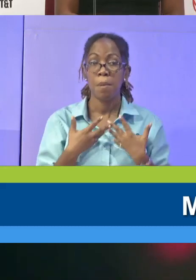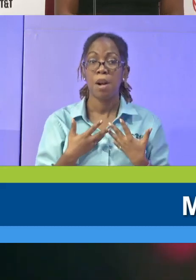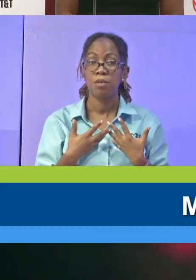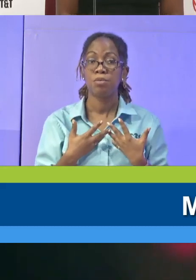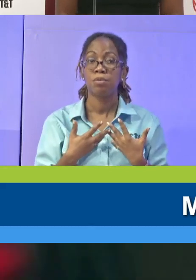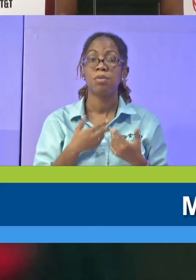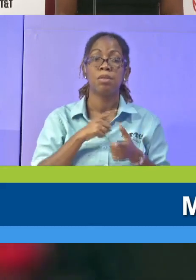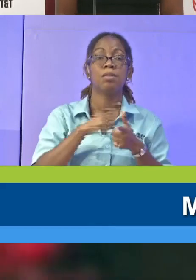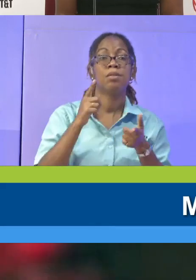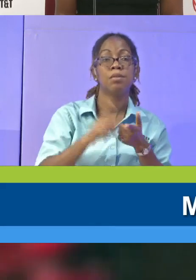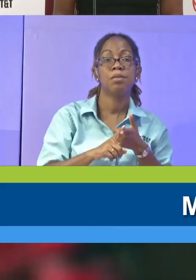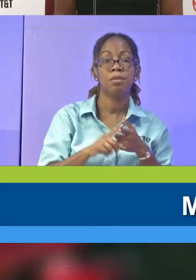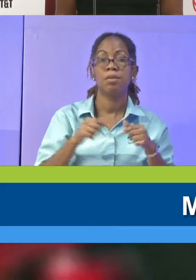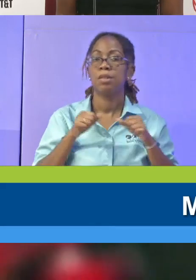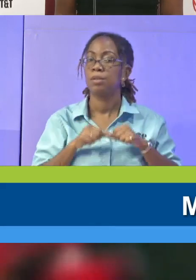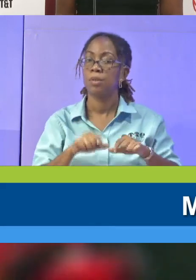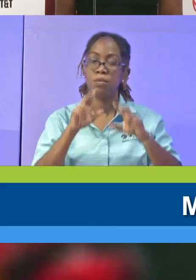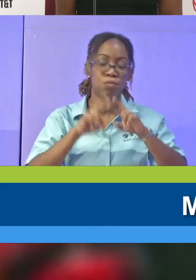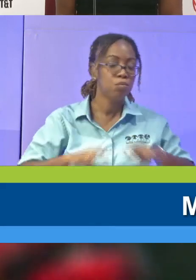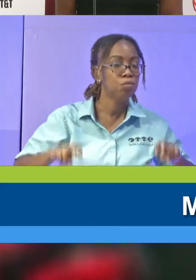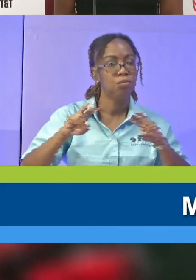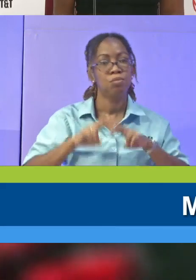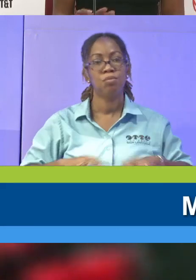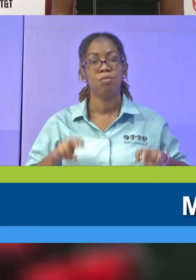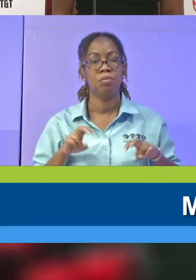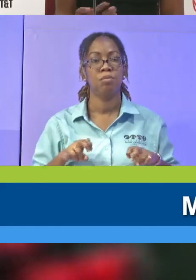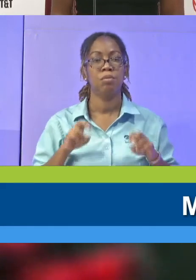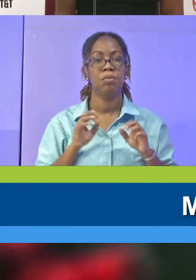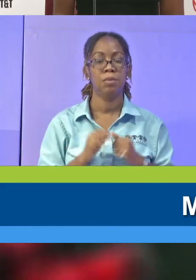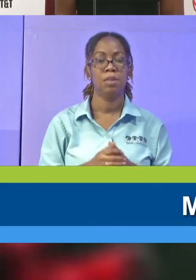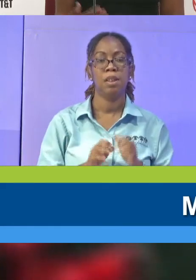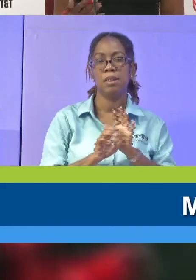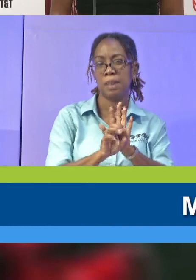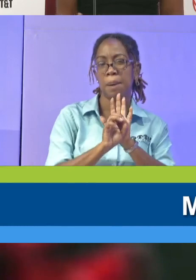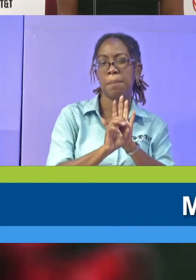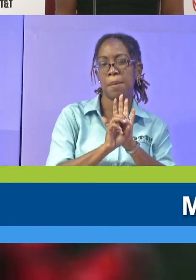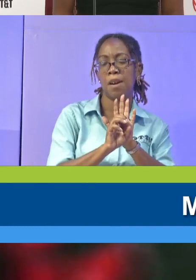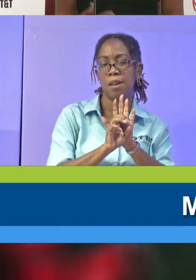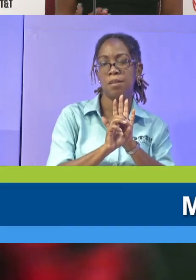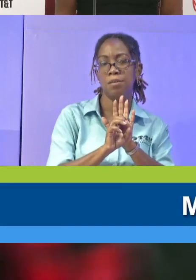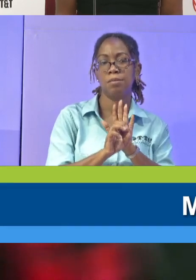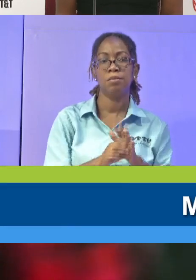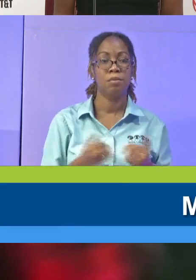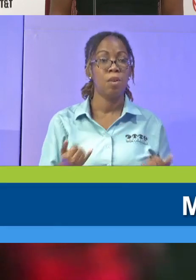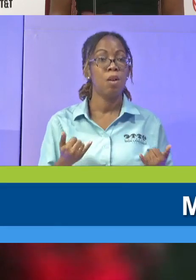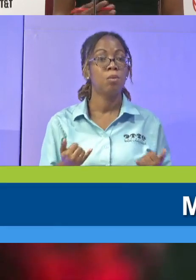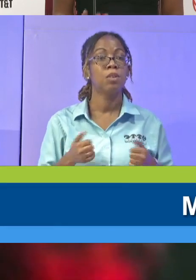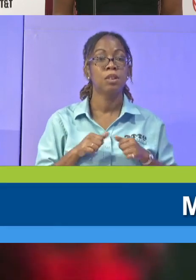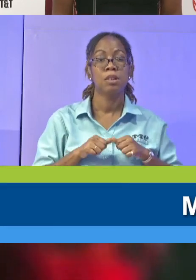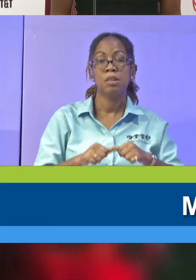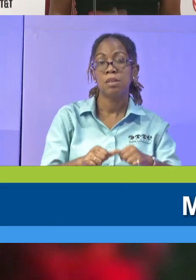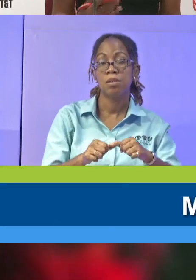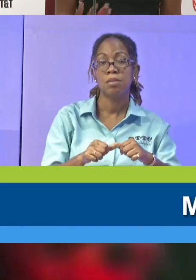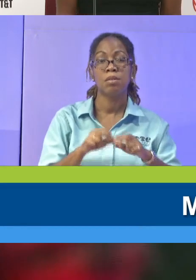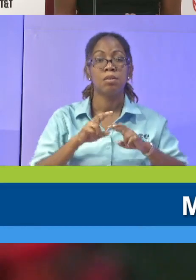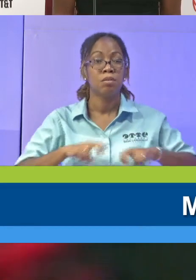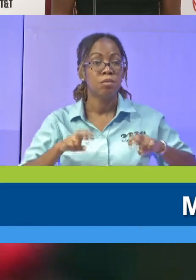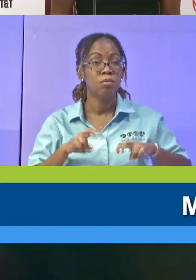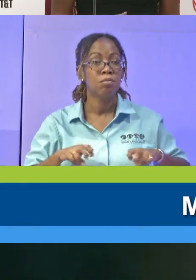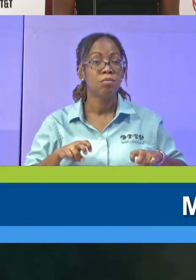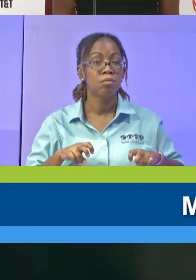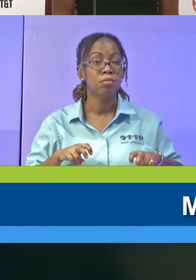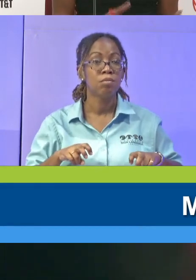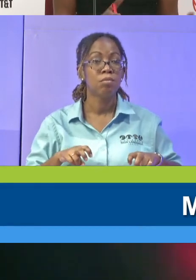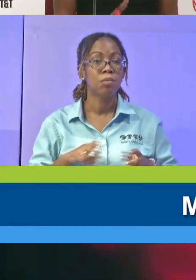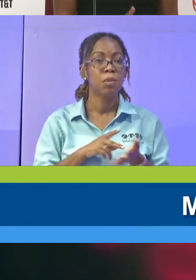are ongoing studies. For example, where an ongoing study on stability indicates the vaccine could